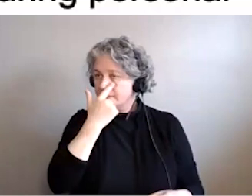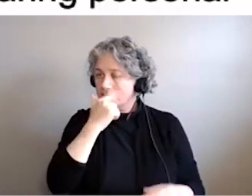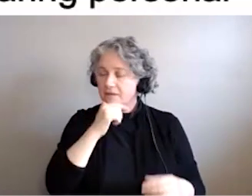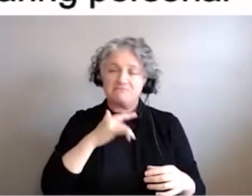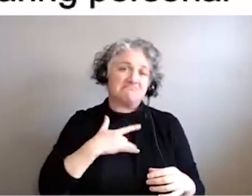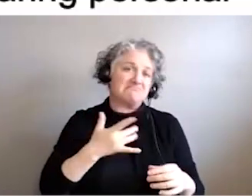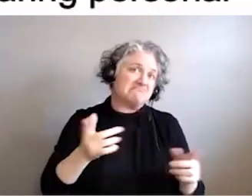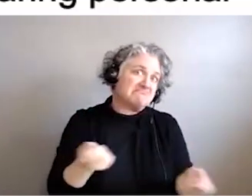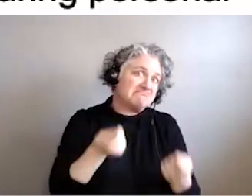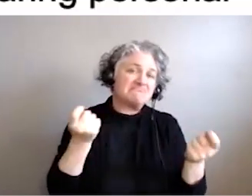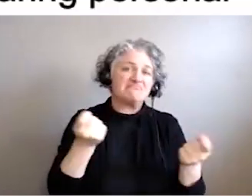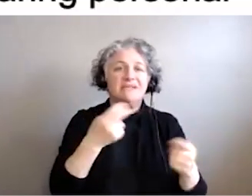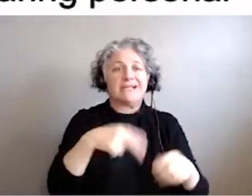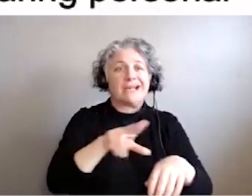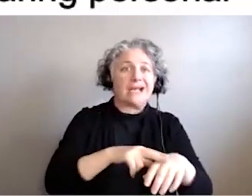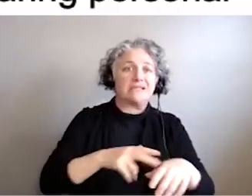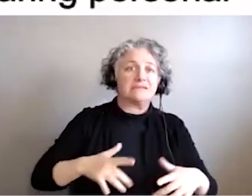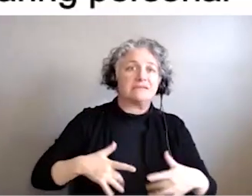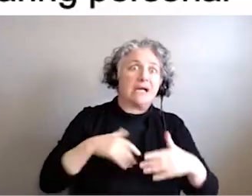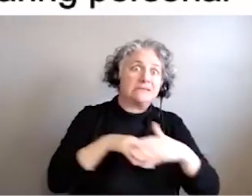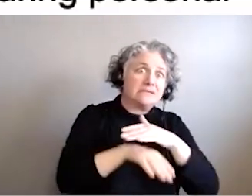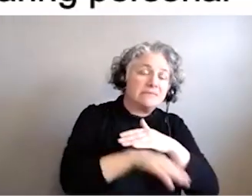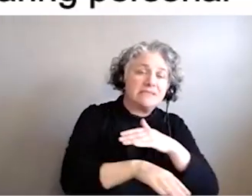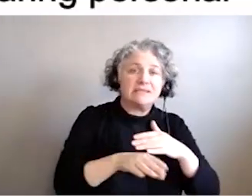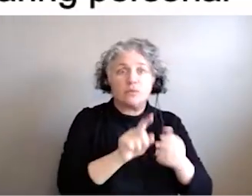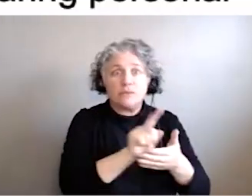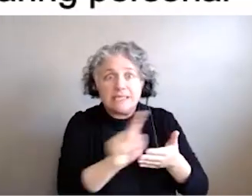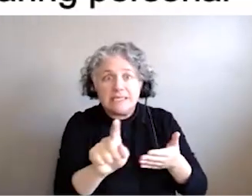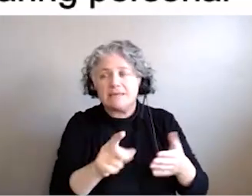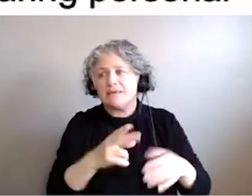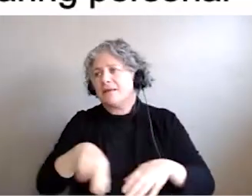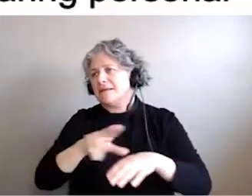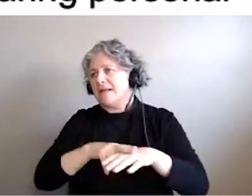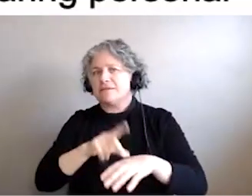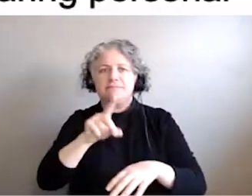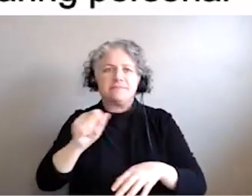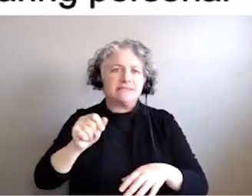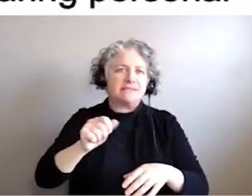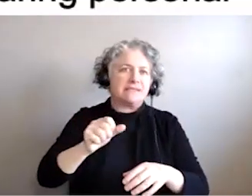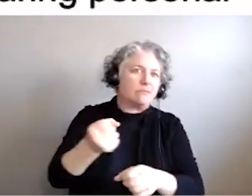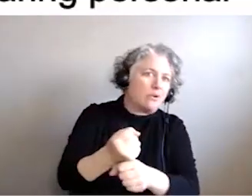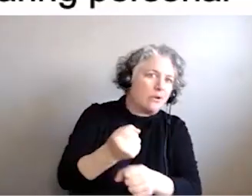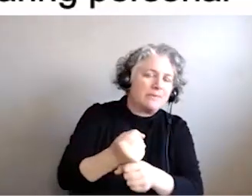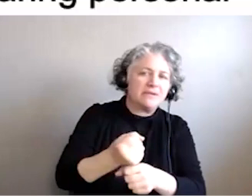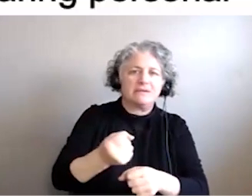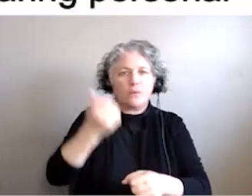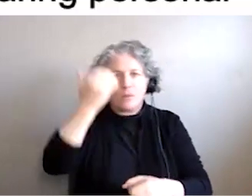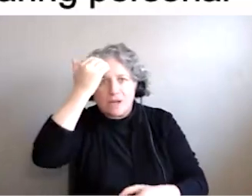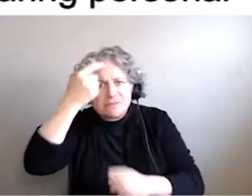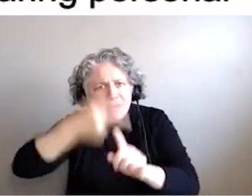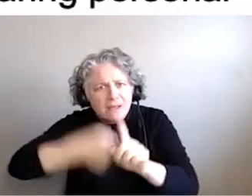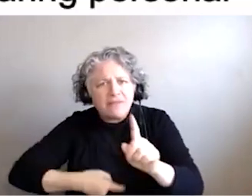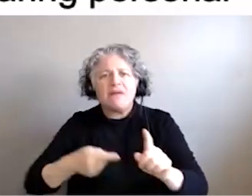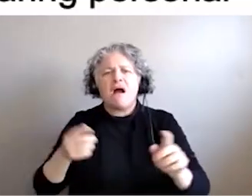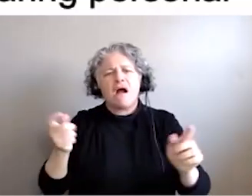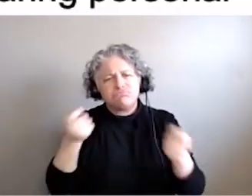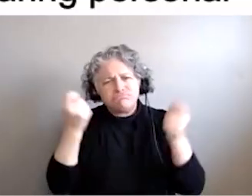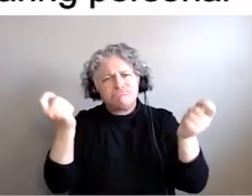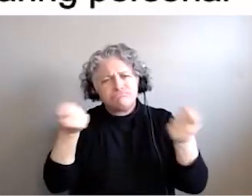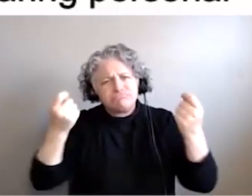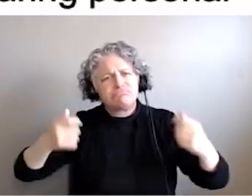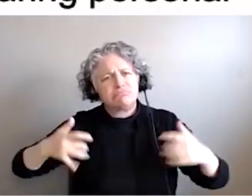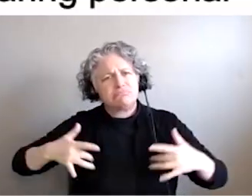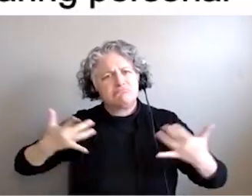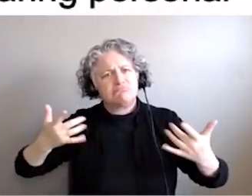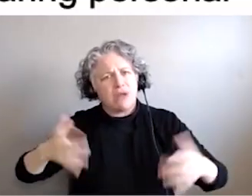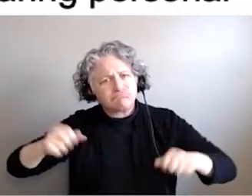National Accessibility Week, National Disability Employment Awareness Month, they've made accessibility an ongoing priority that